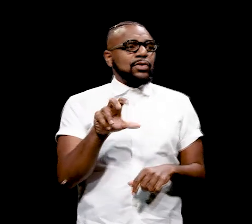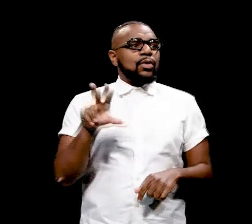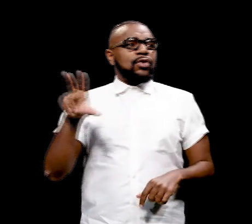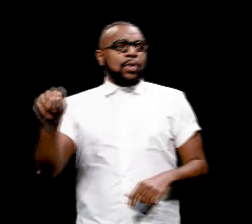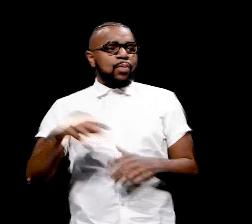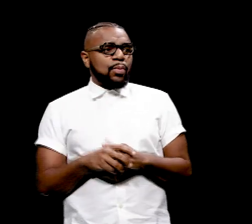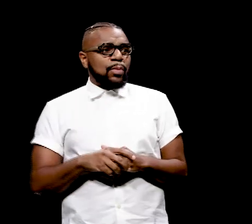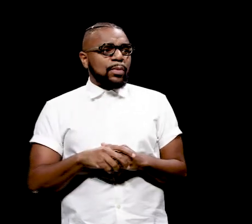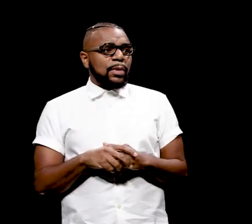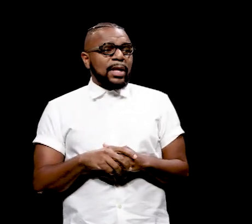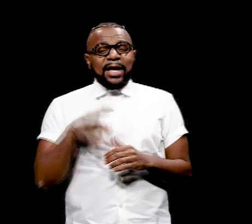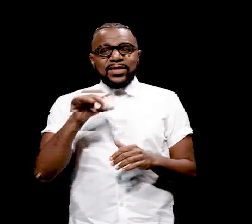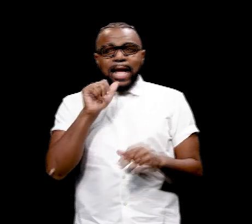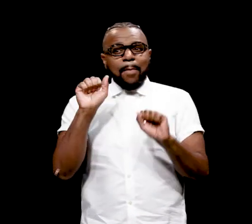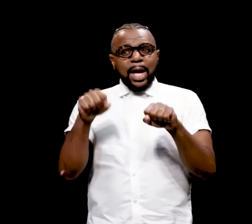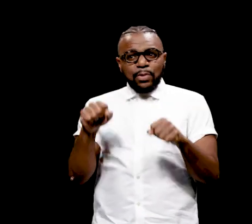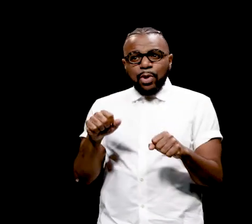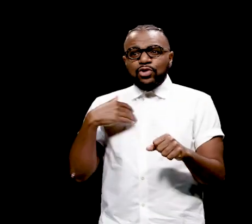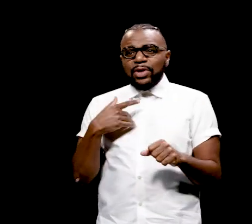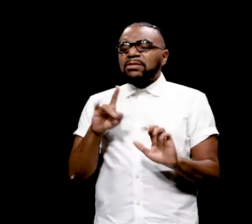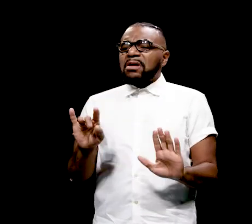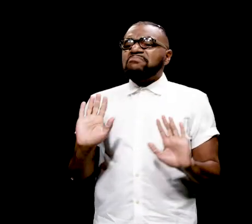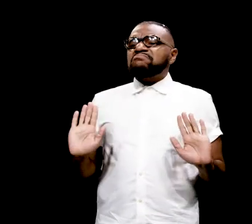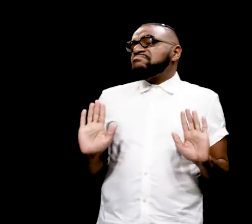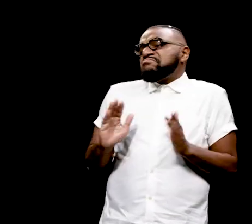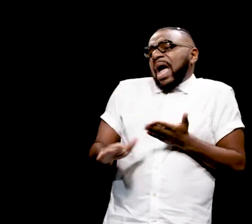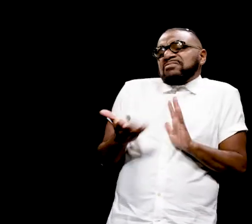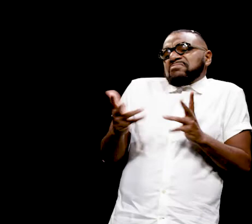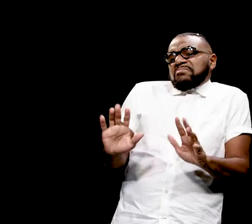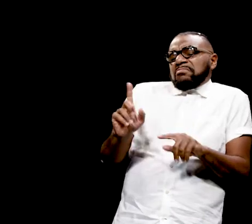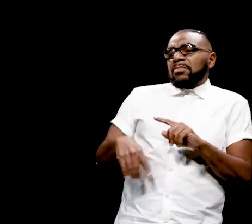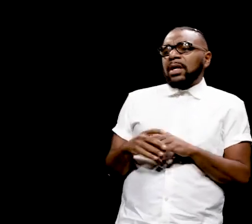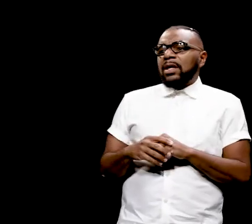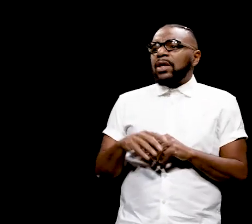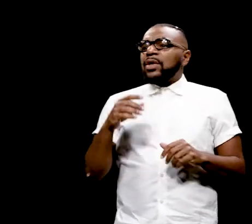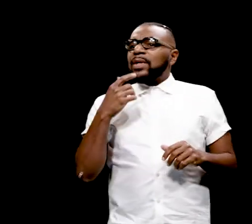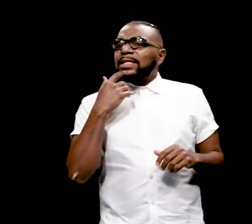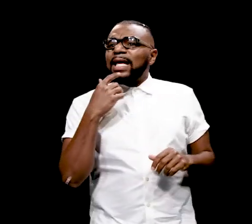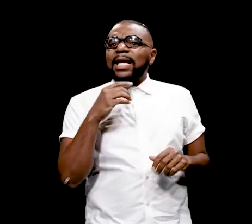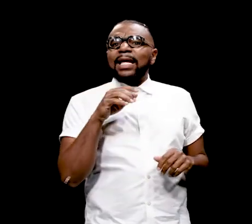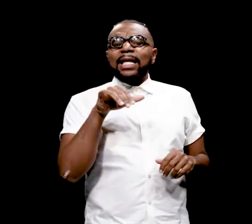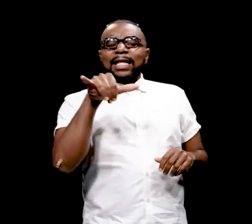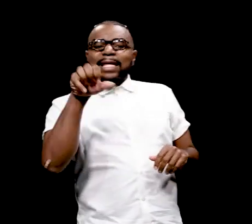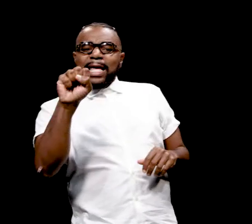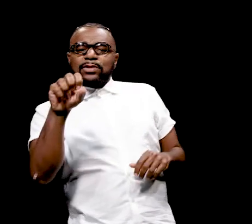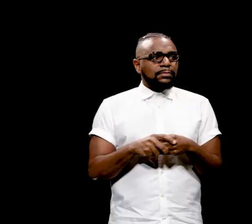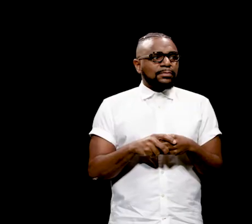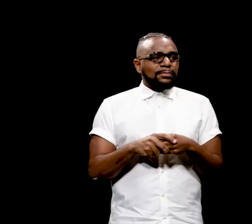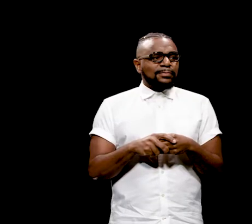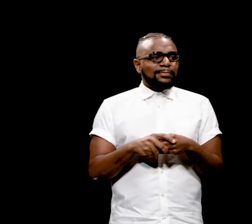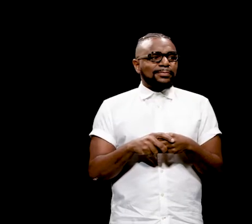no. If that isn't possible, you may pass. Again, the section is yes, no, or pass answers only.